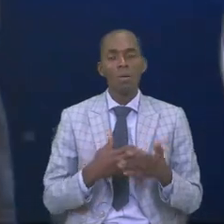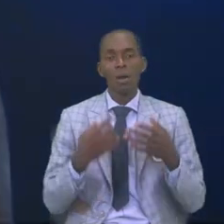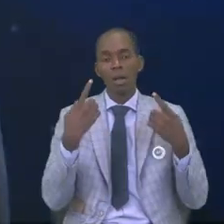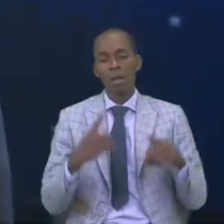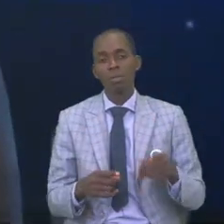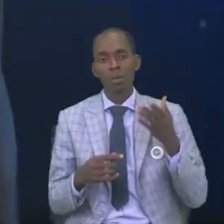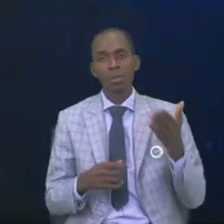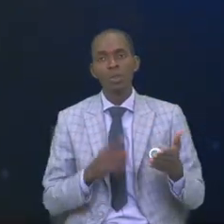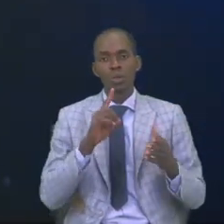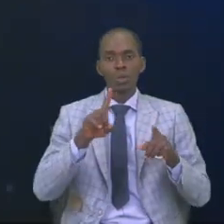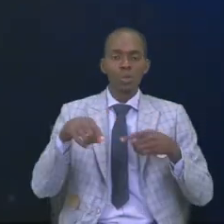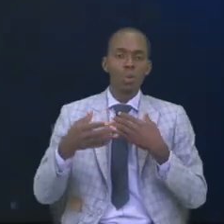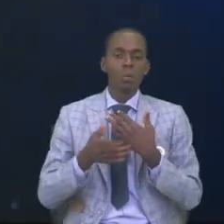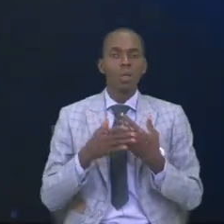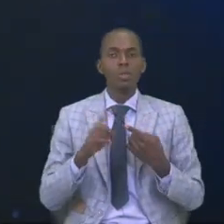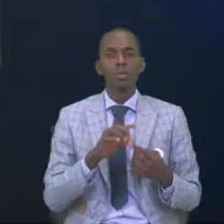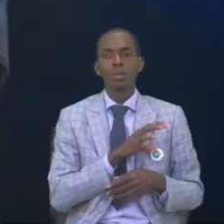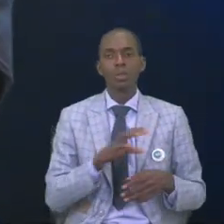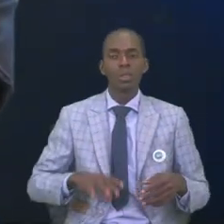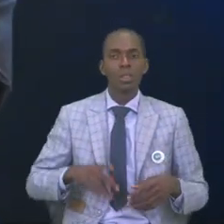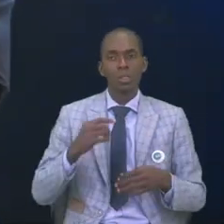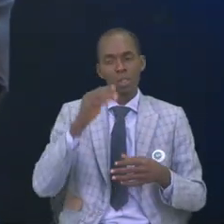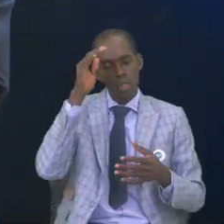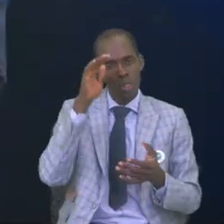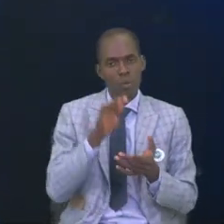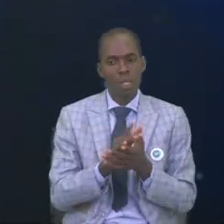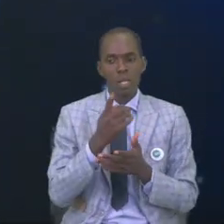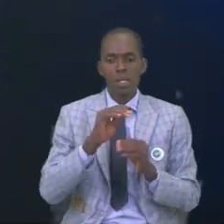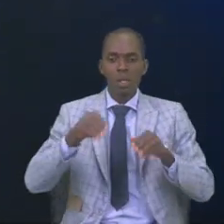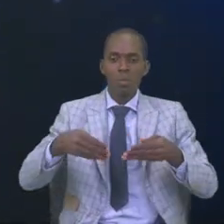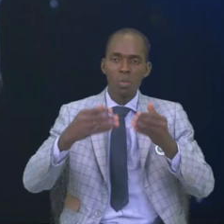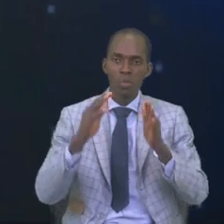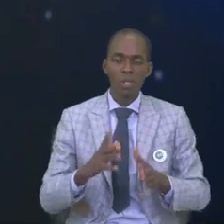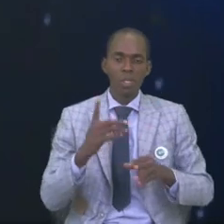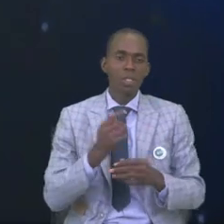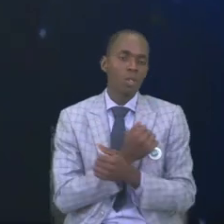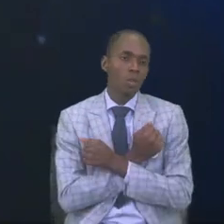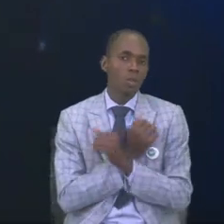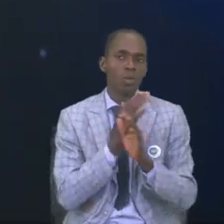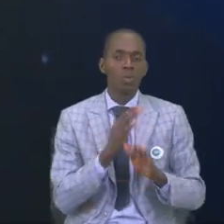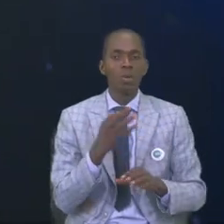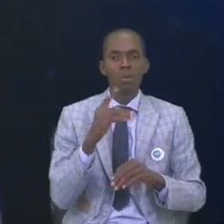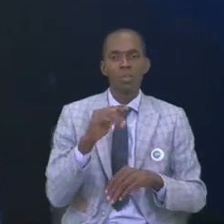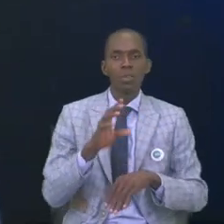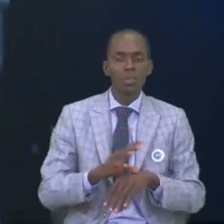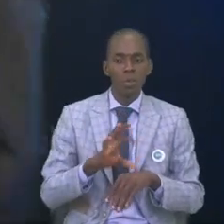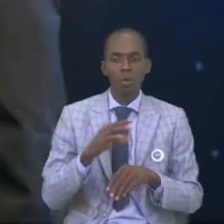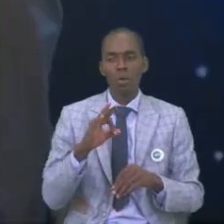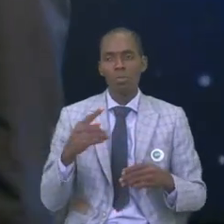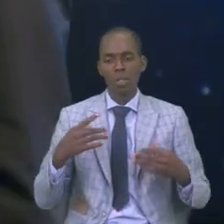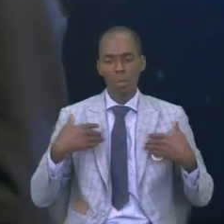you go back to Christ, the husband, the provider, the lover of the church, of the body,